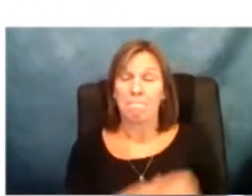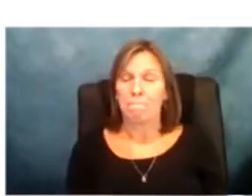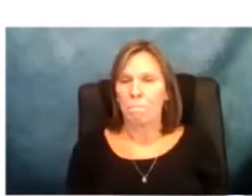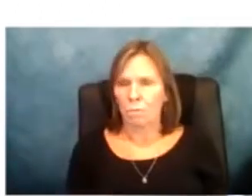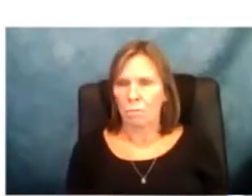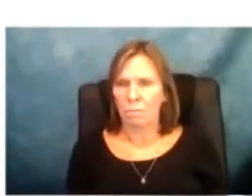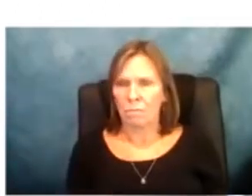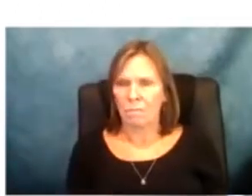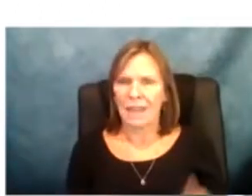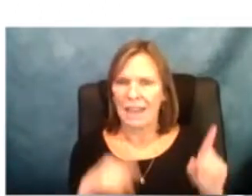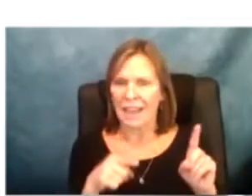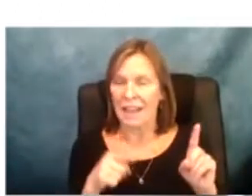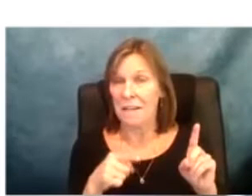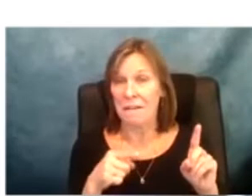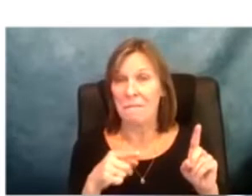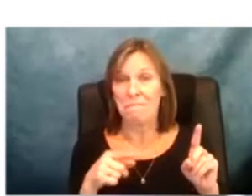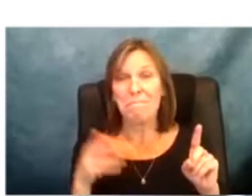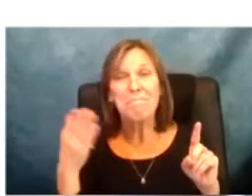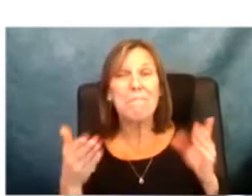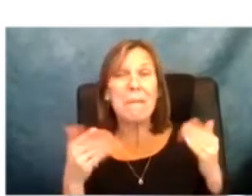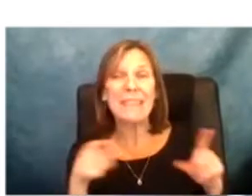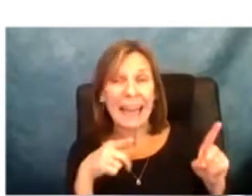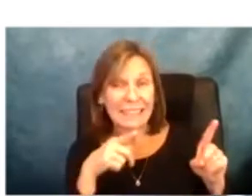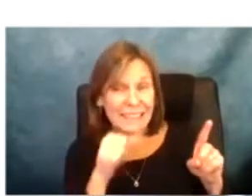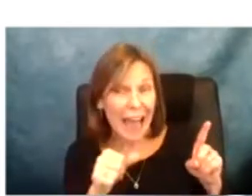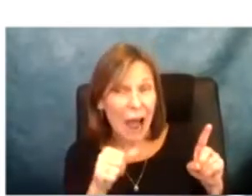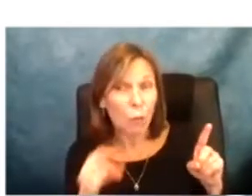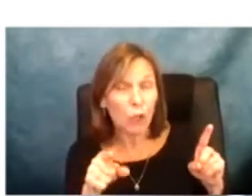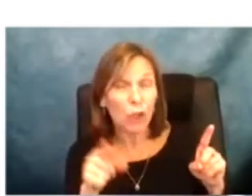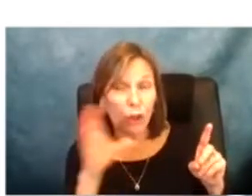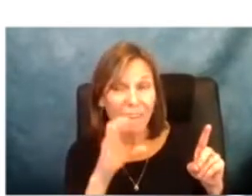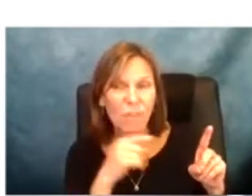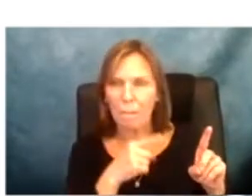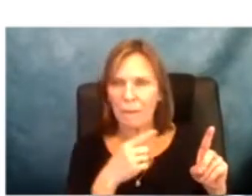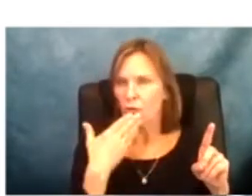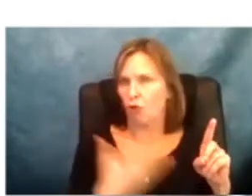you're looking for, but a good resource for kind of voting history,